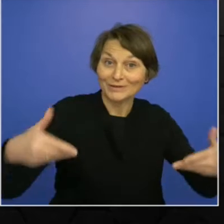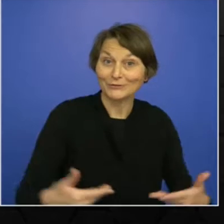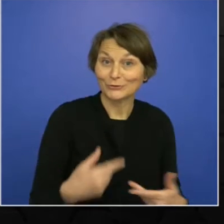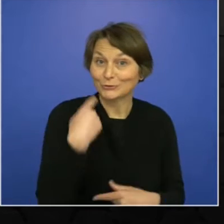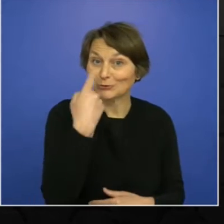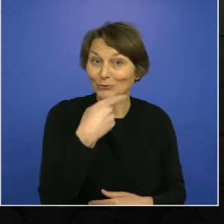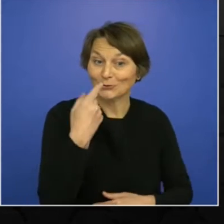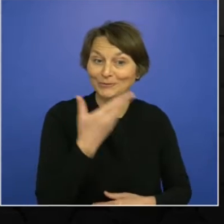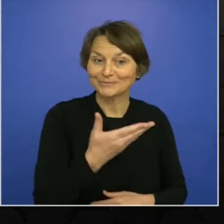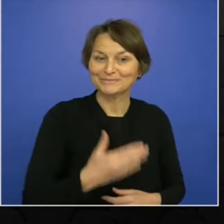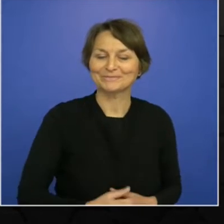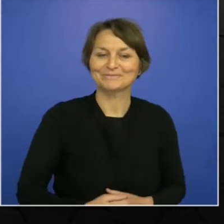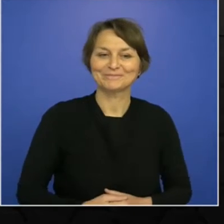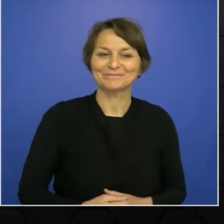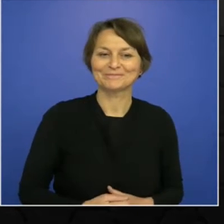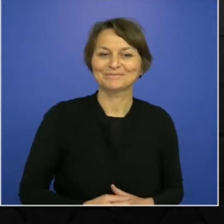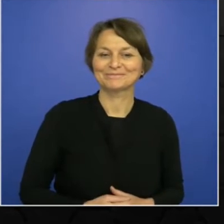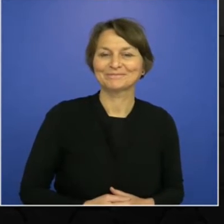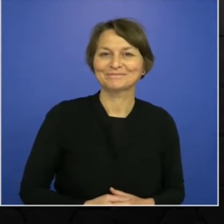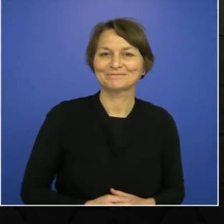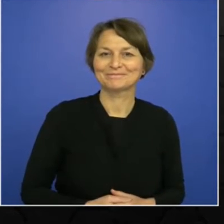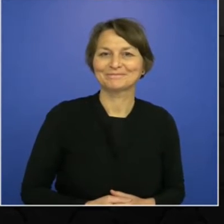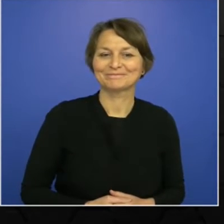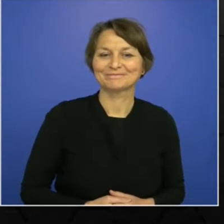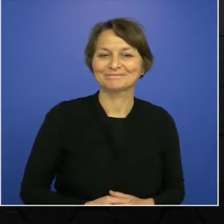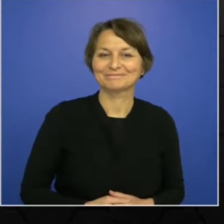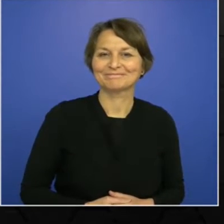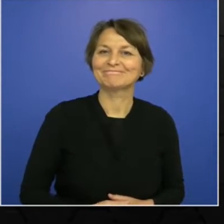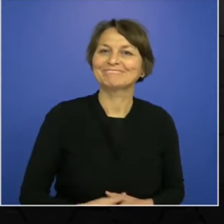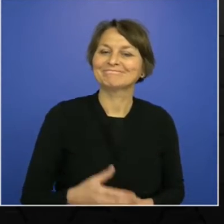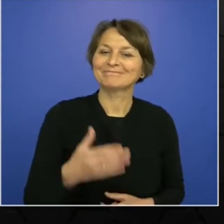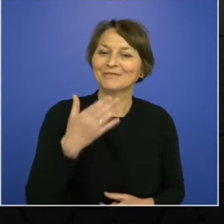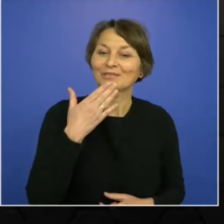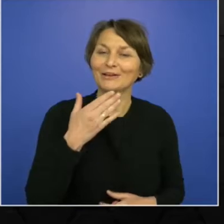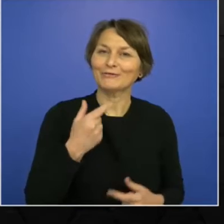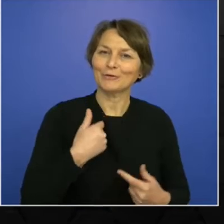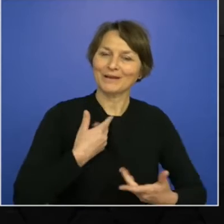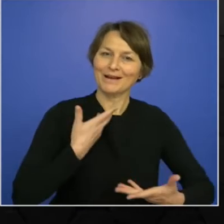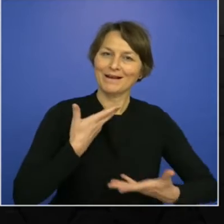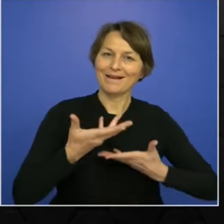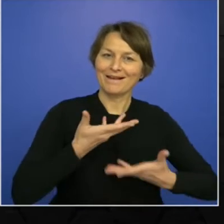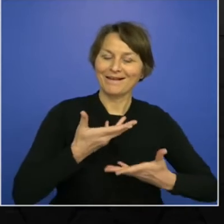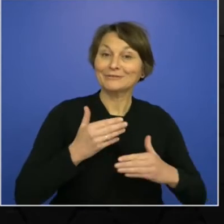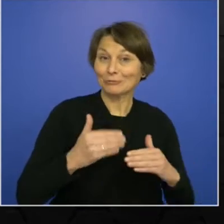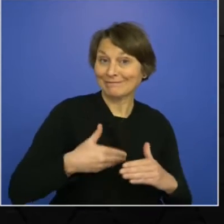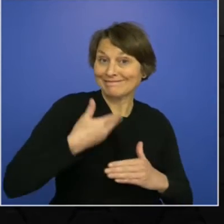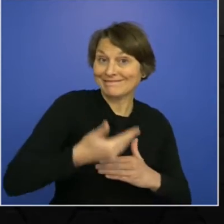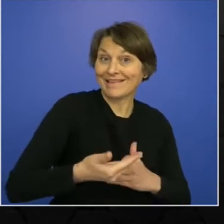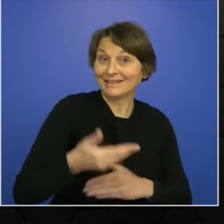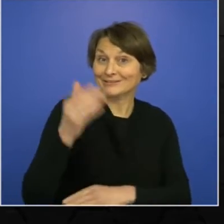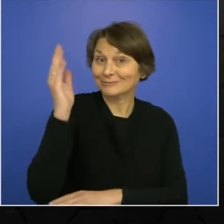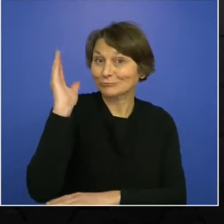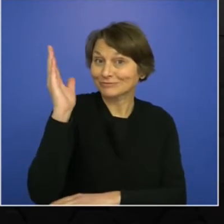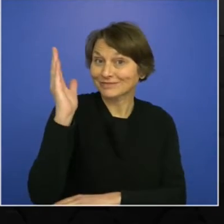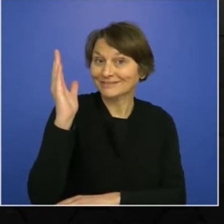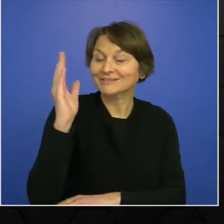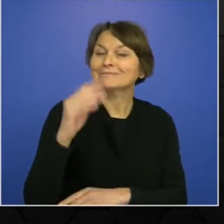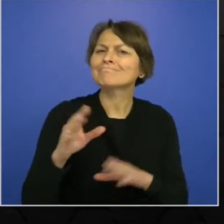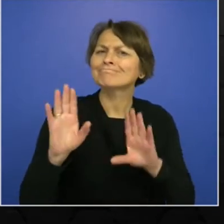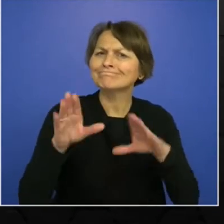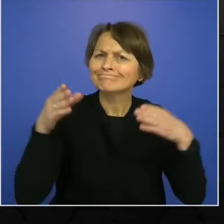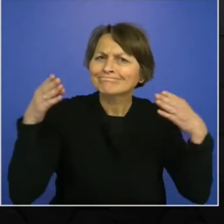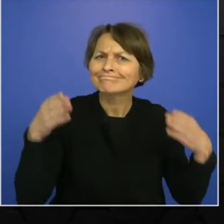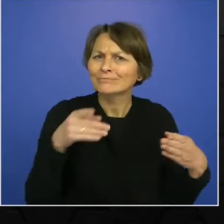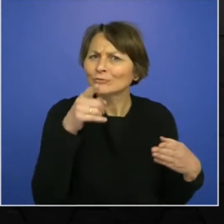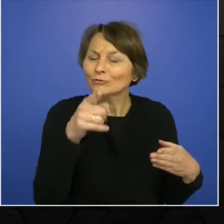Good. Thanks a lot for giving me the stage. And the next session we have is about creating your